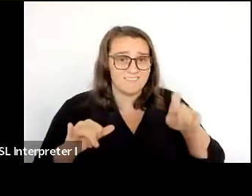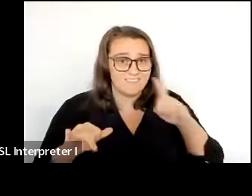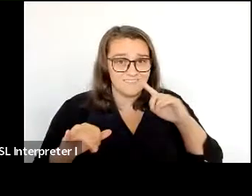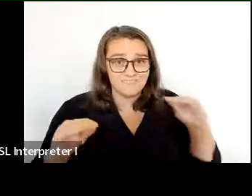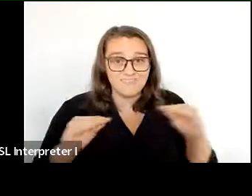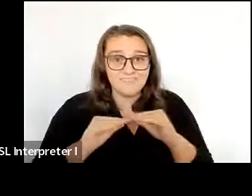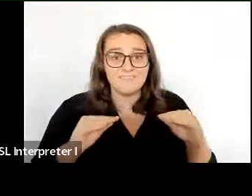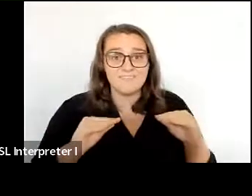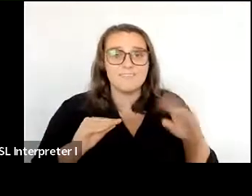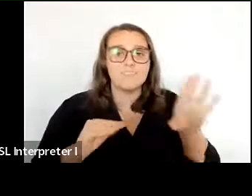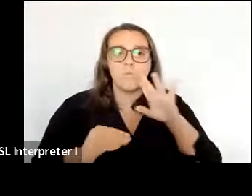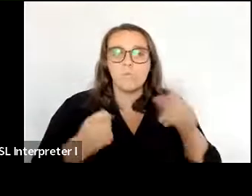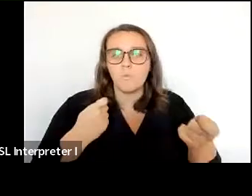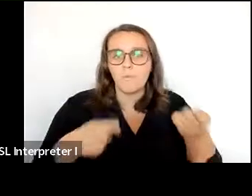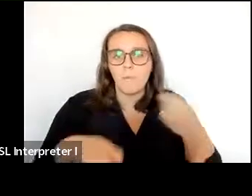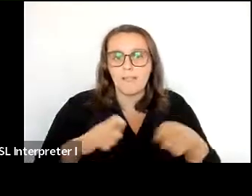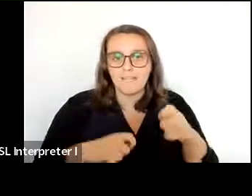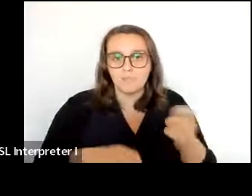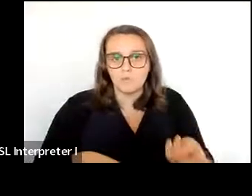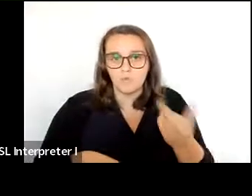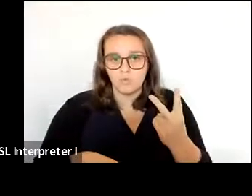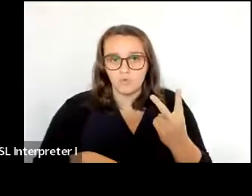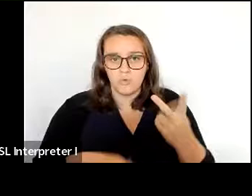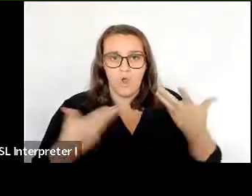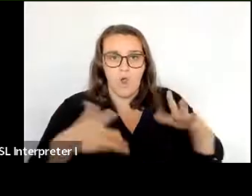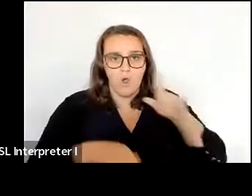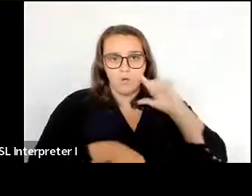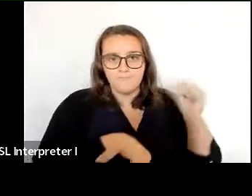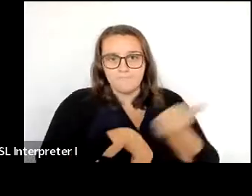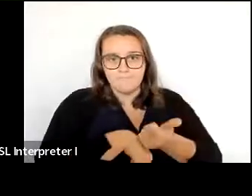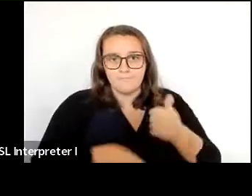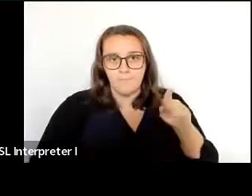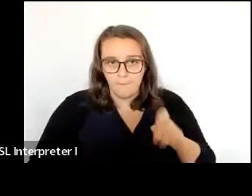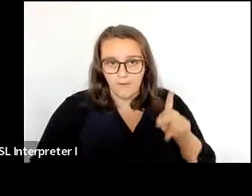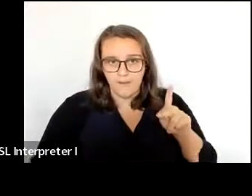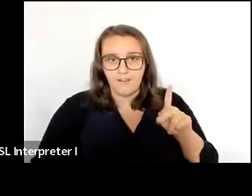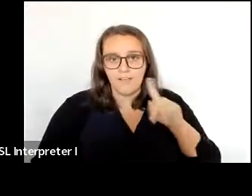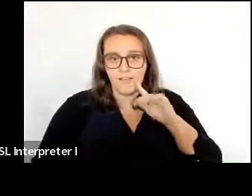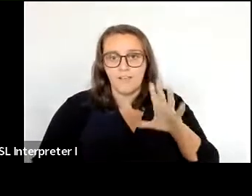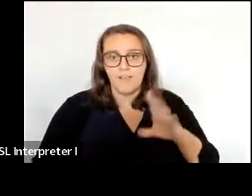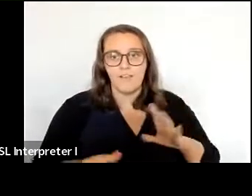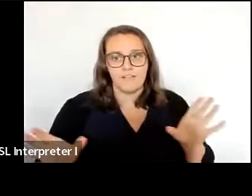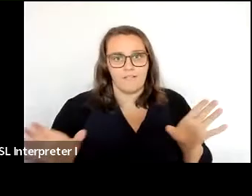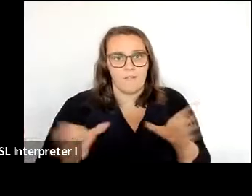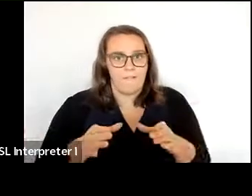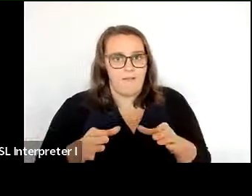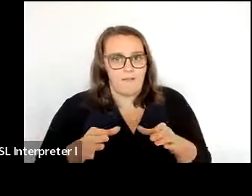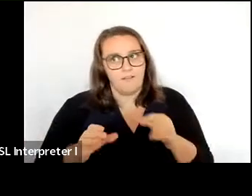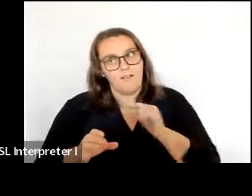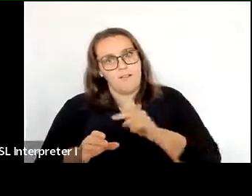will replace two existing banks and combines the best elements of each.